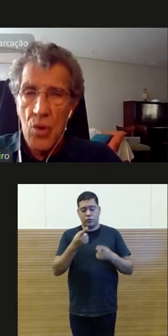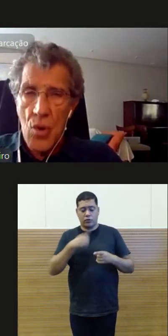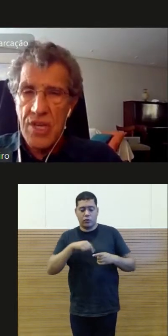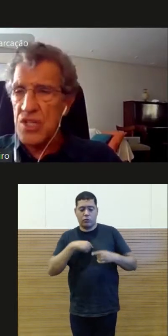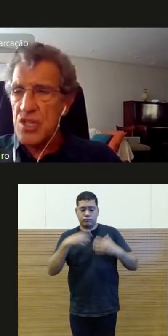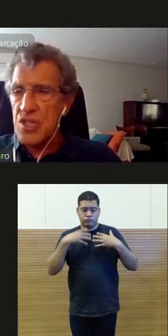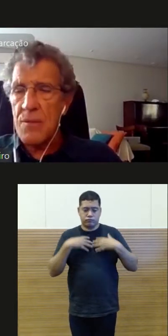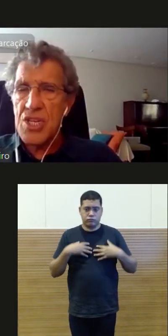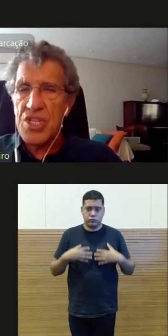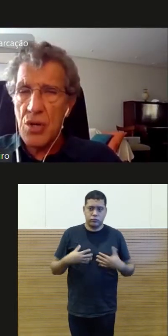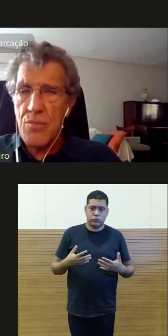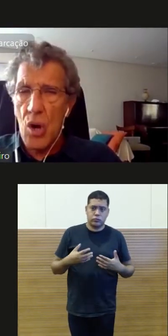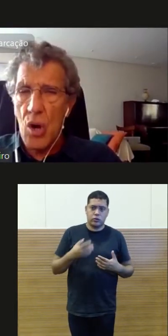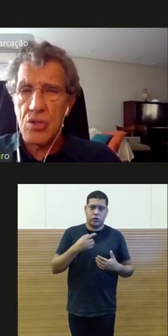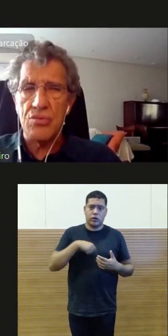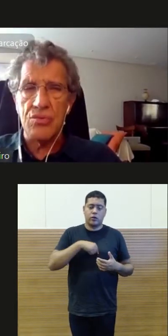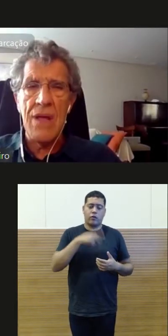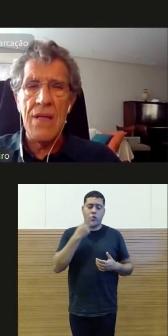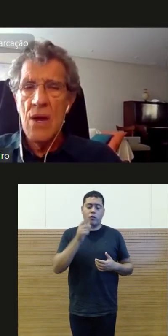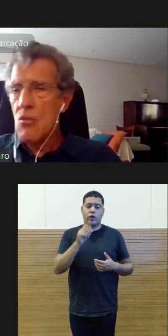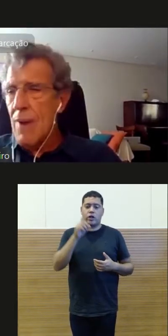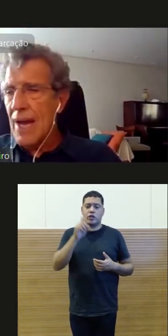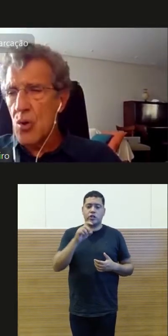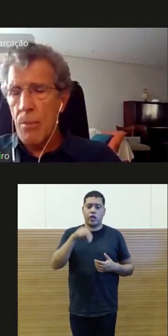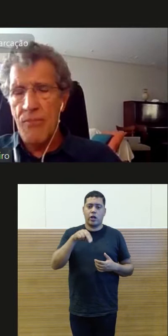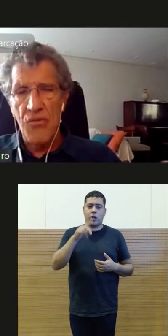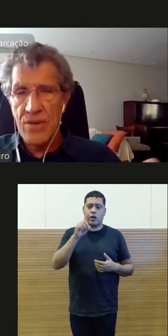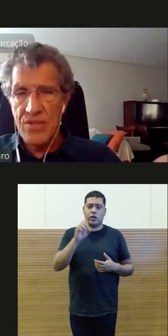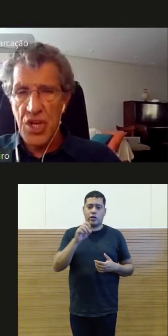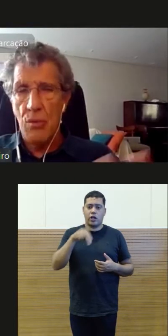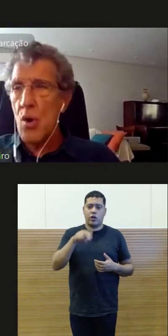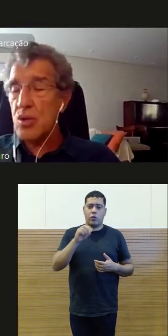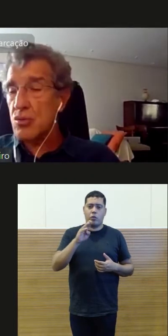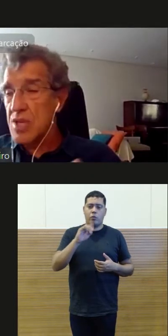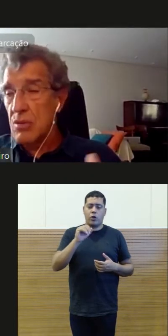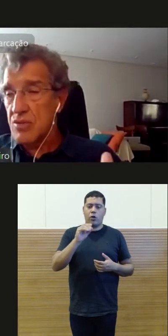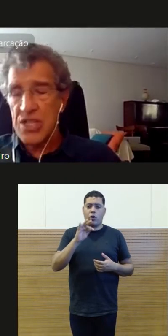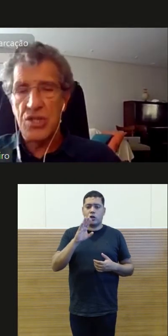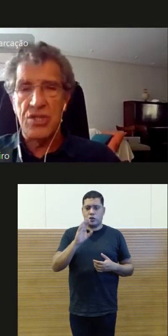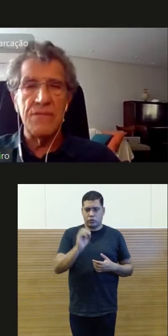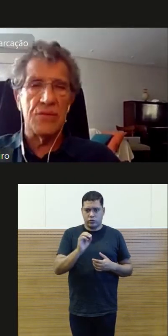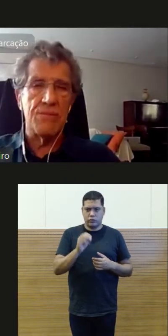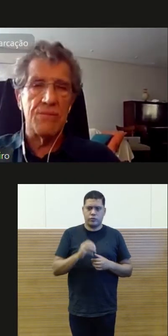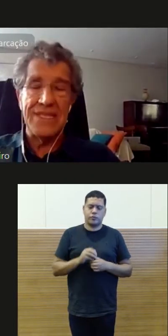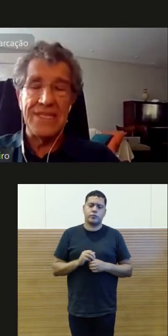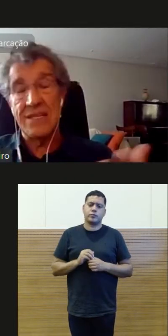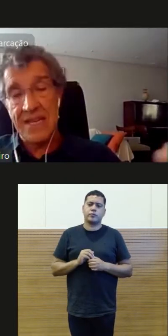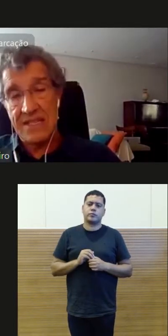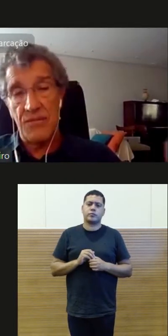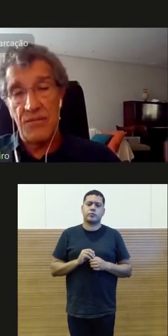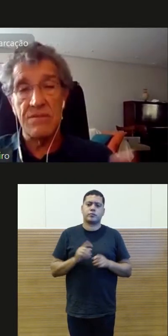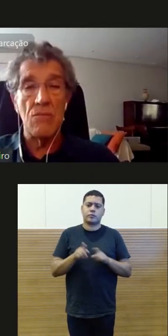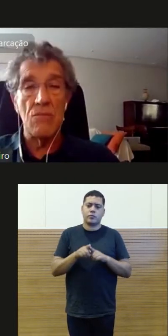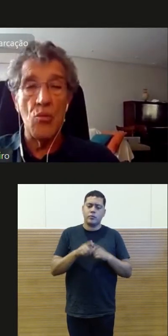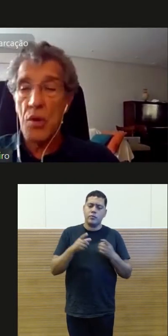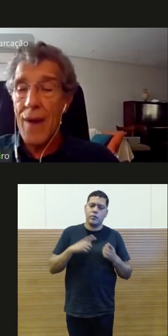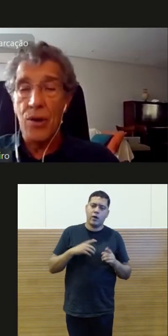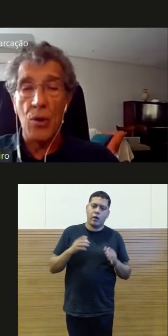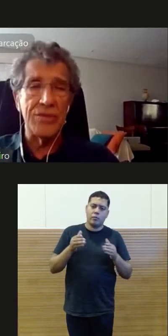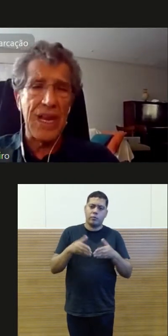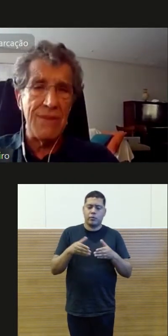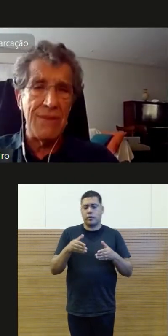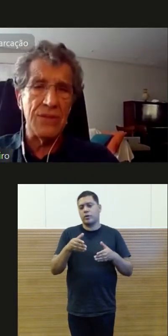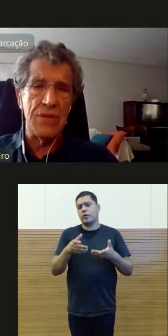are foreign to our metabolism, that we call xenobiotics. We see the